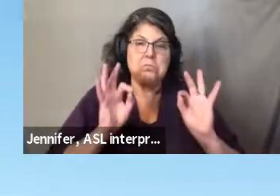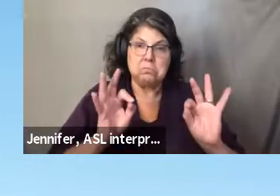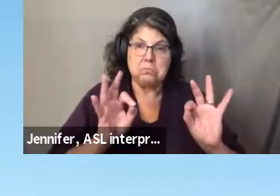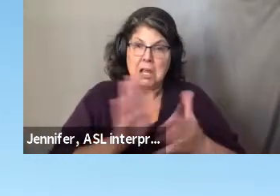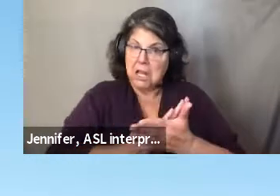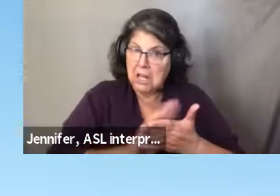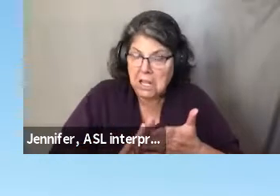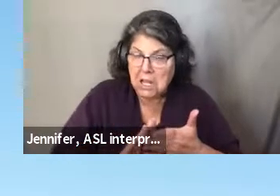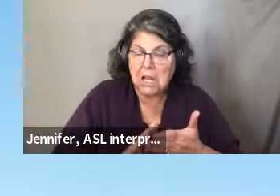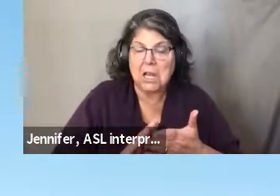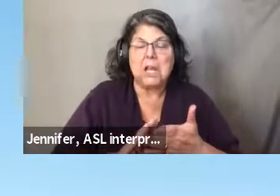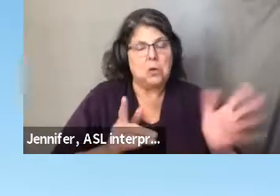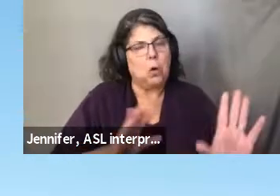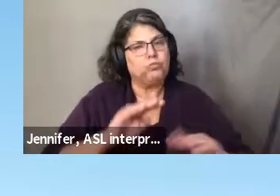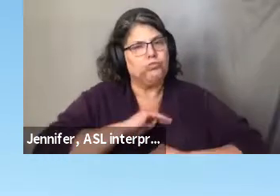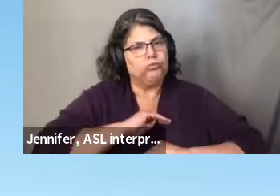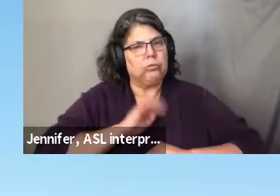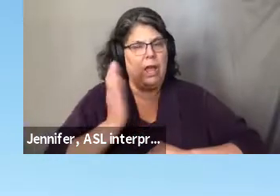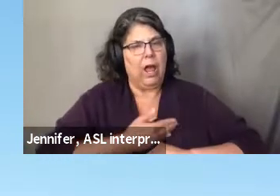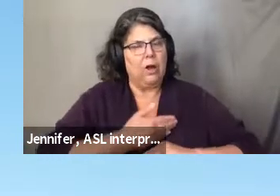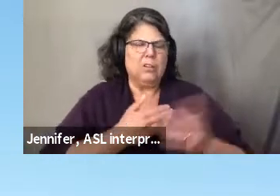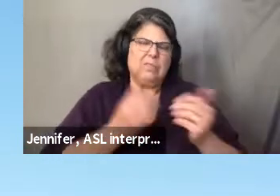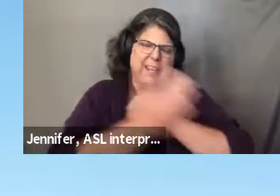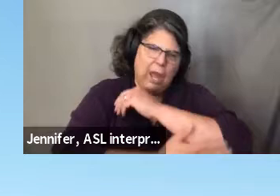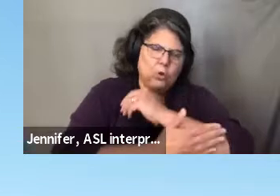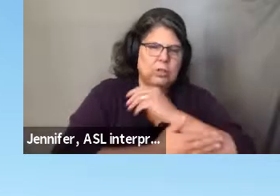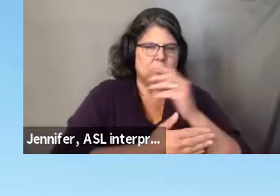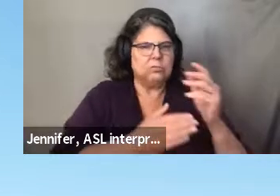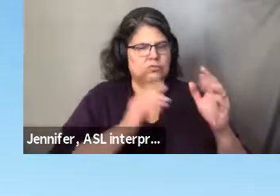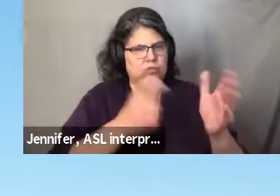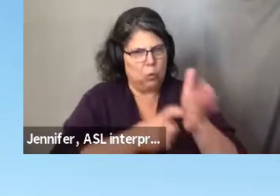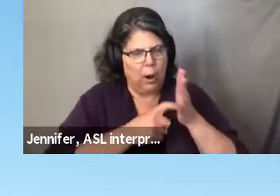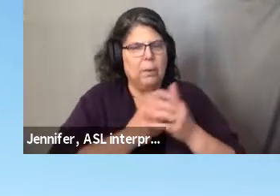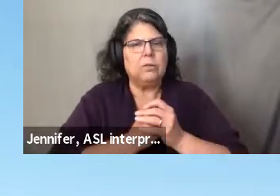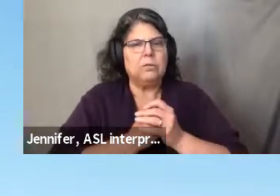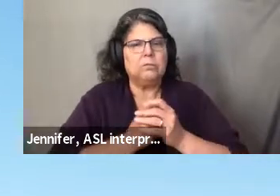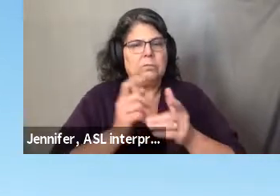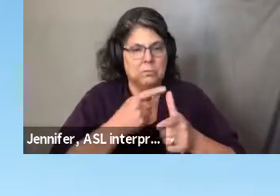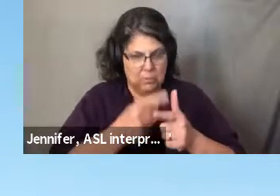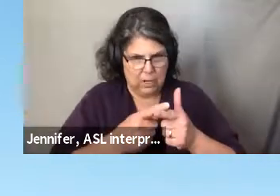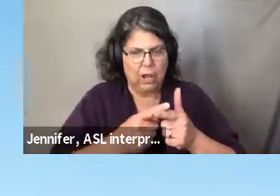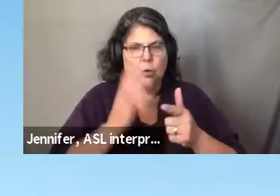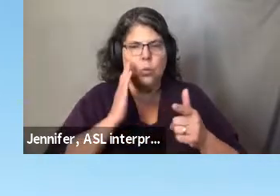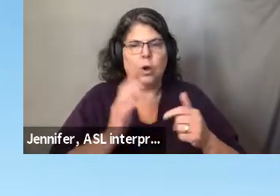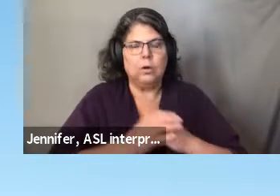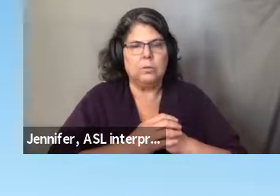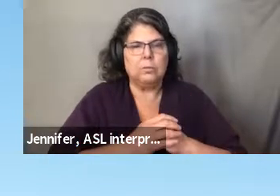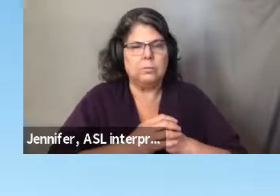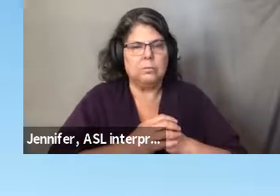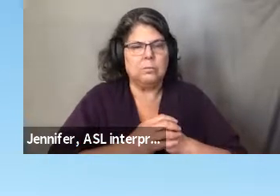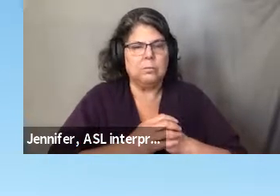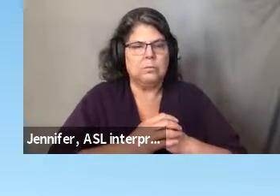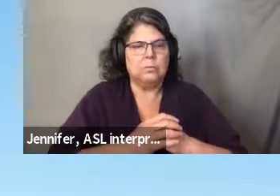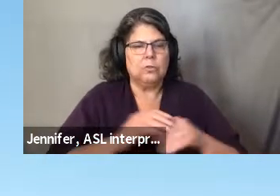or clear or to our standards or to the county standards, we will spray on, well, we'll put erosion